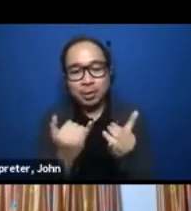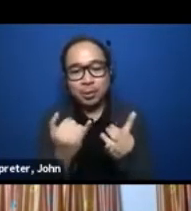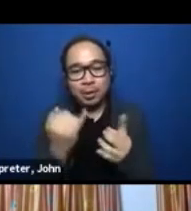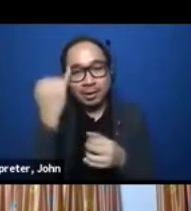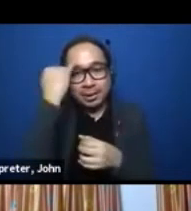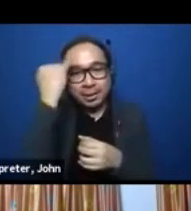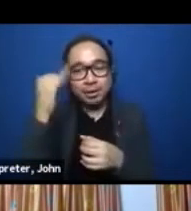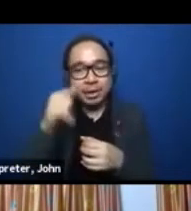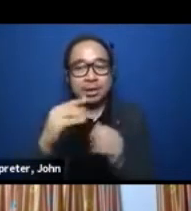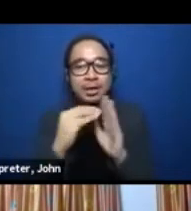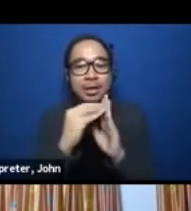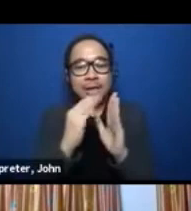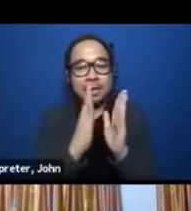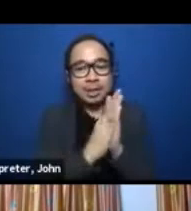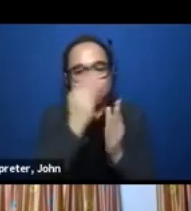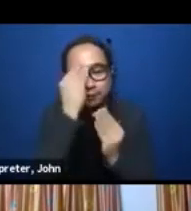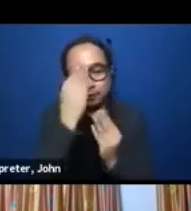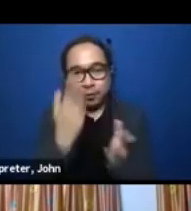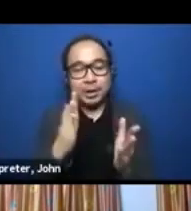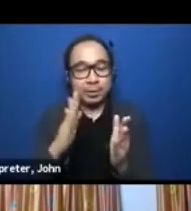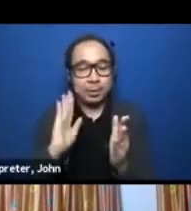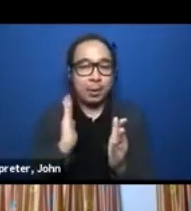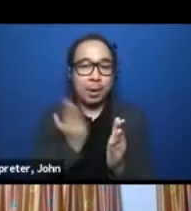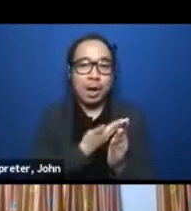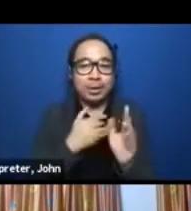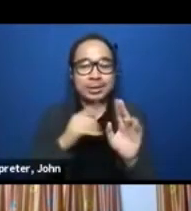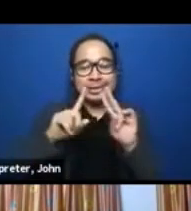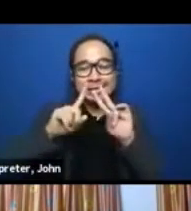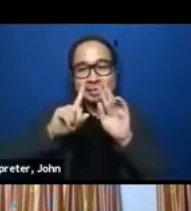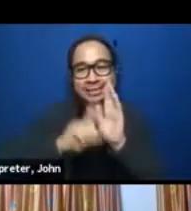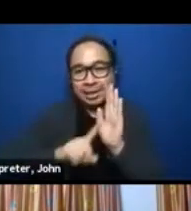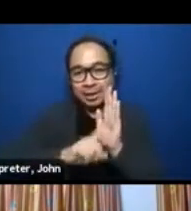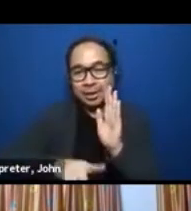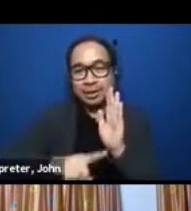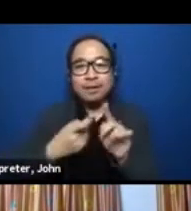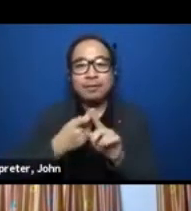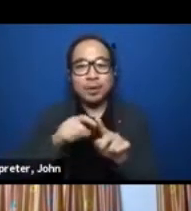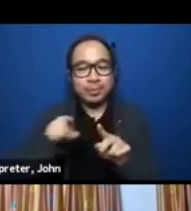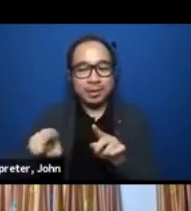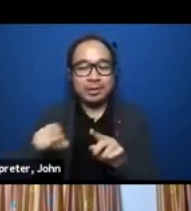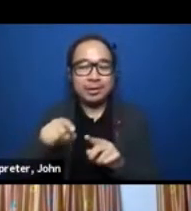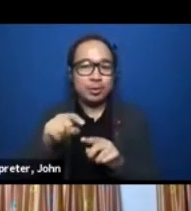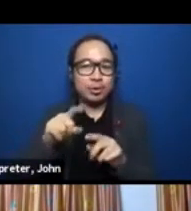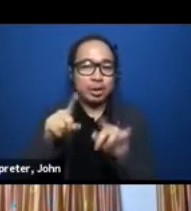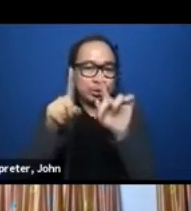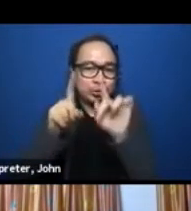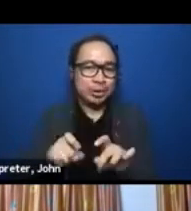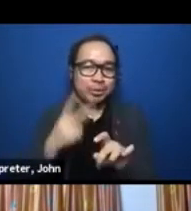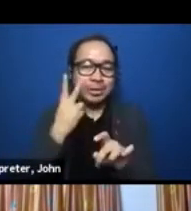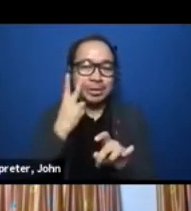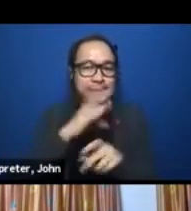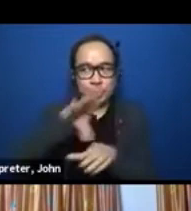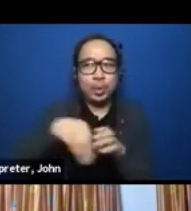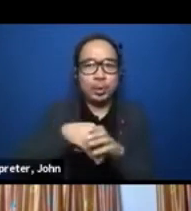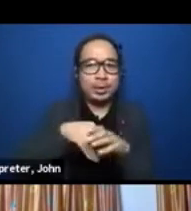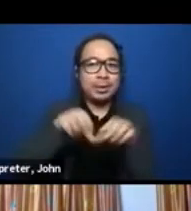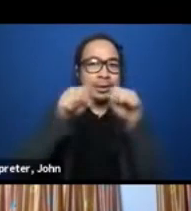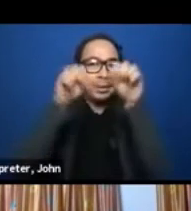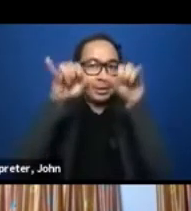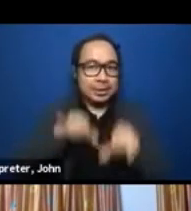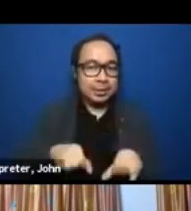data from our study was from the randomized control trial. So they are all registered into the system, the